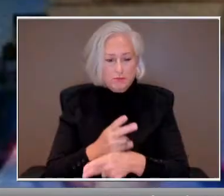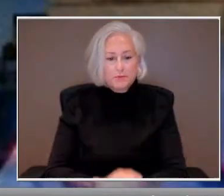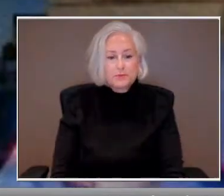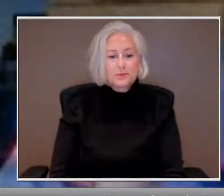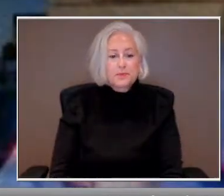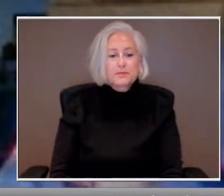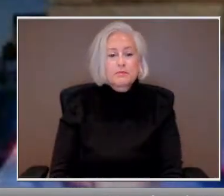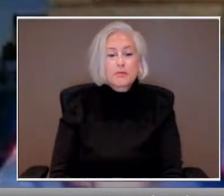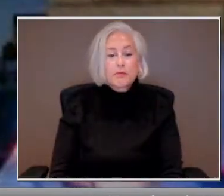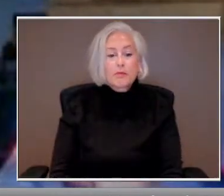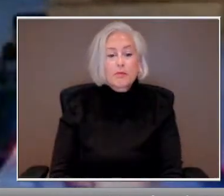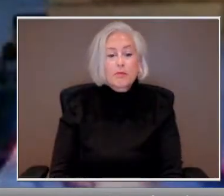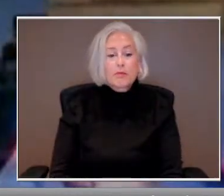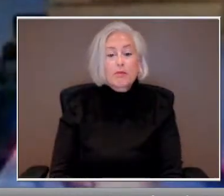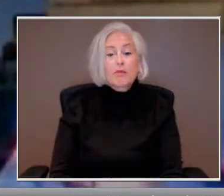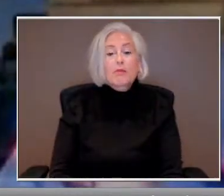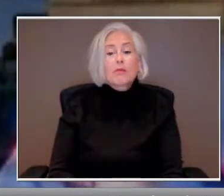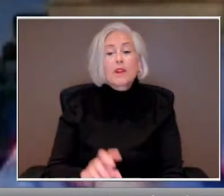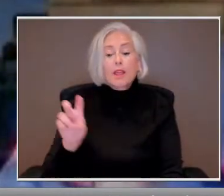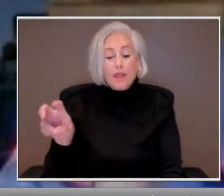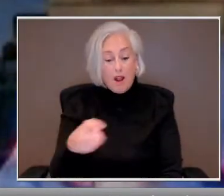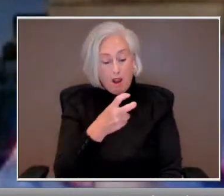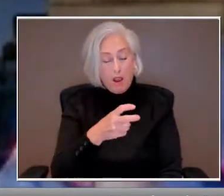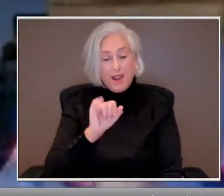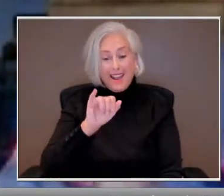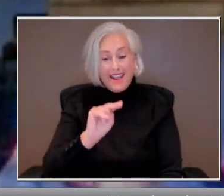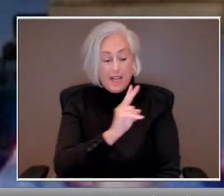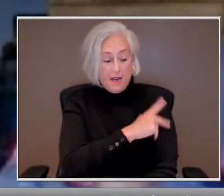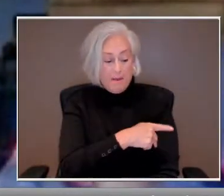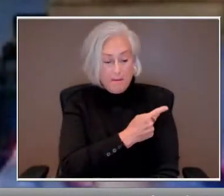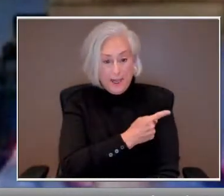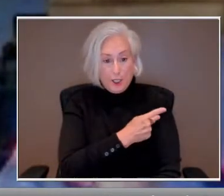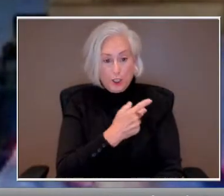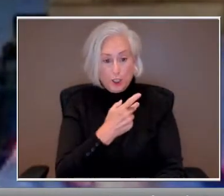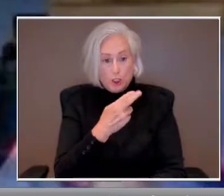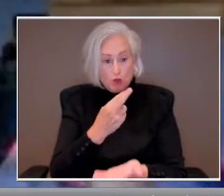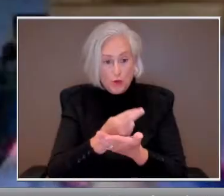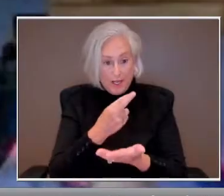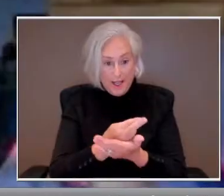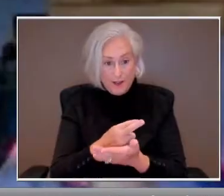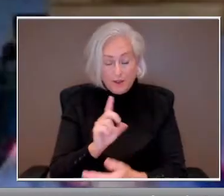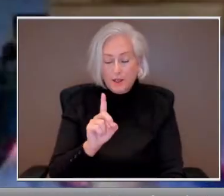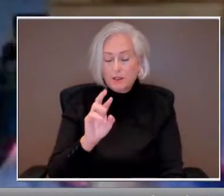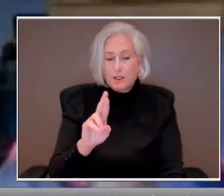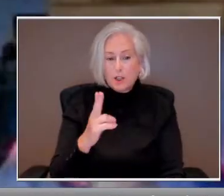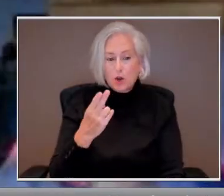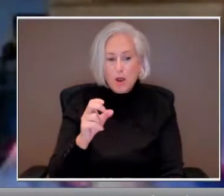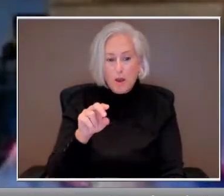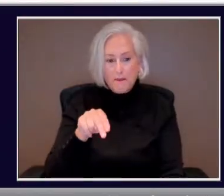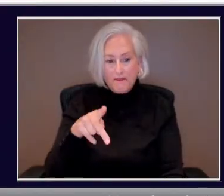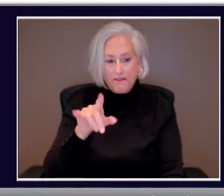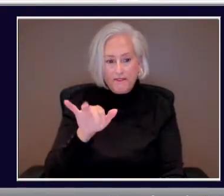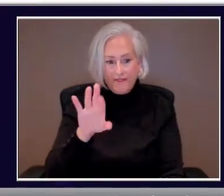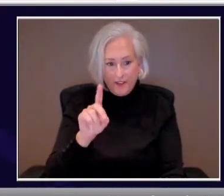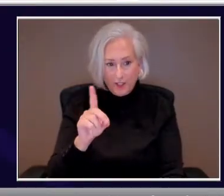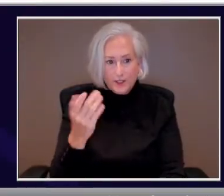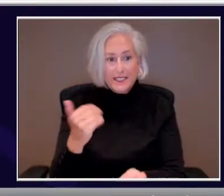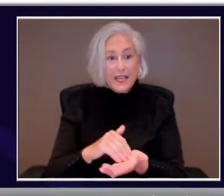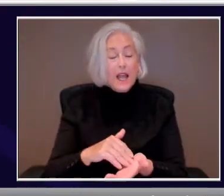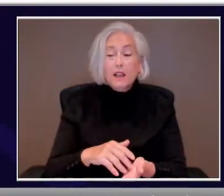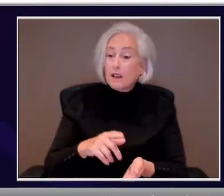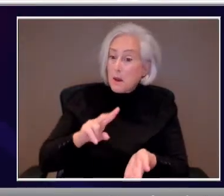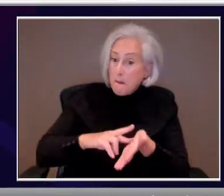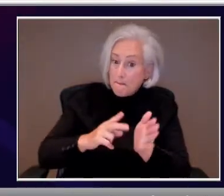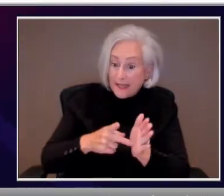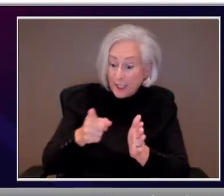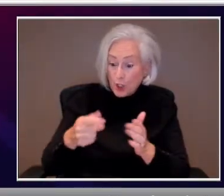when he went to the inpatient rehabilitation, it was Dr. Hemphill again. So you had a whole team updating you,